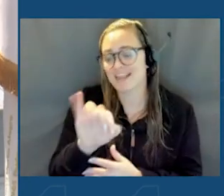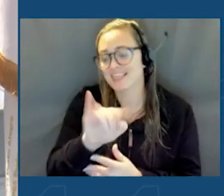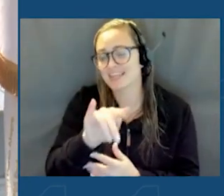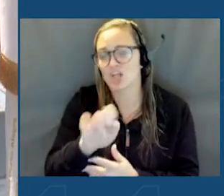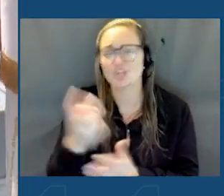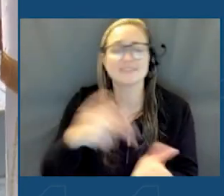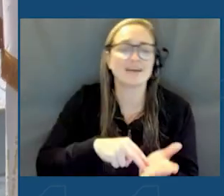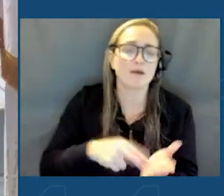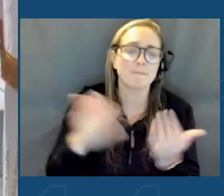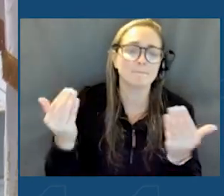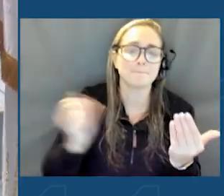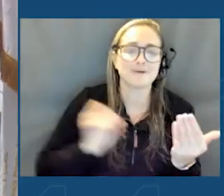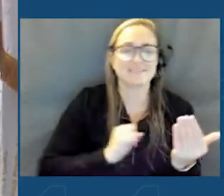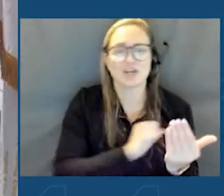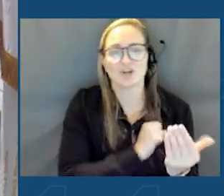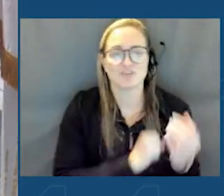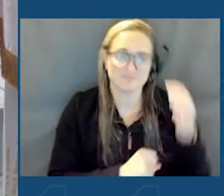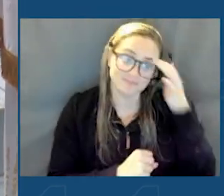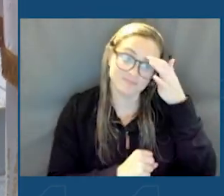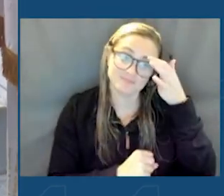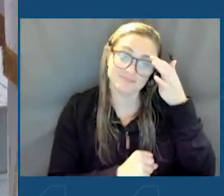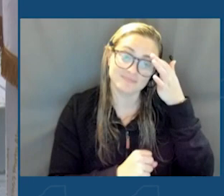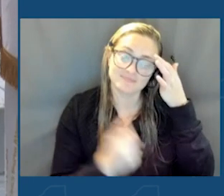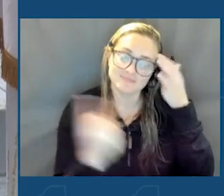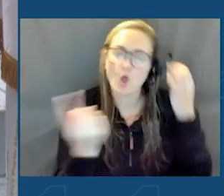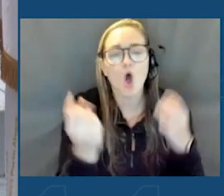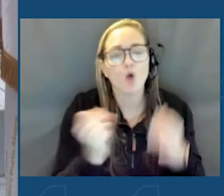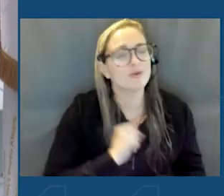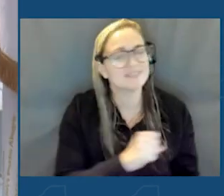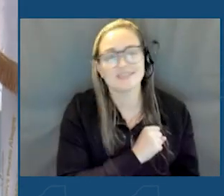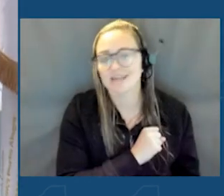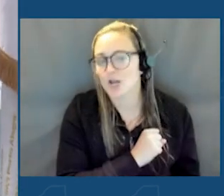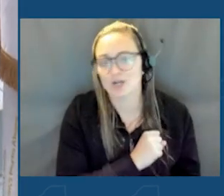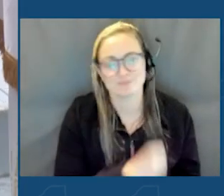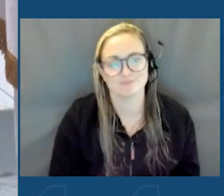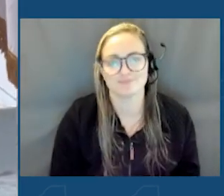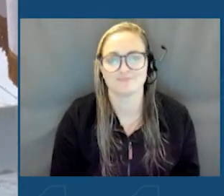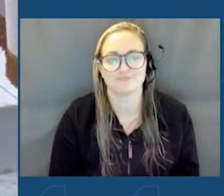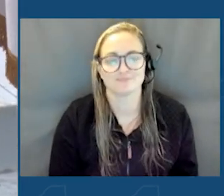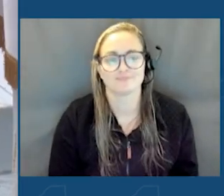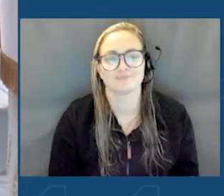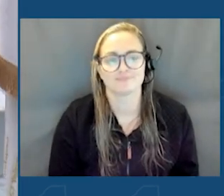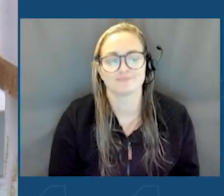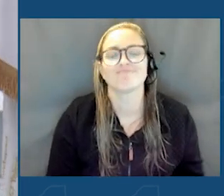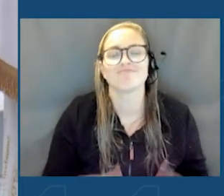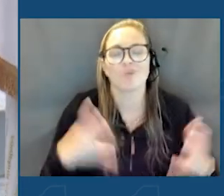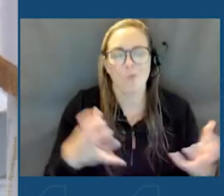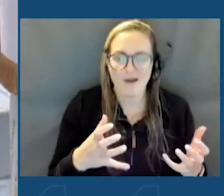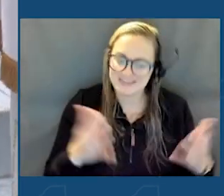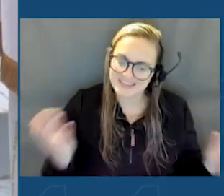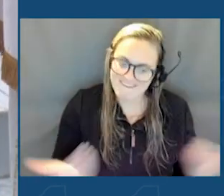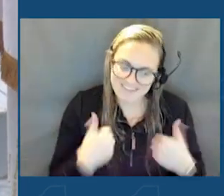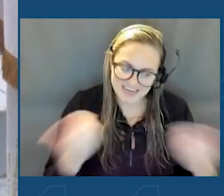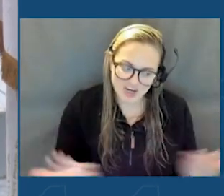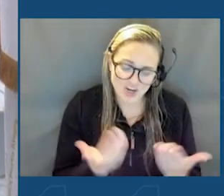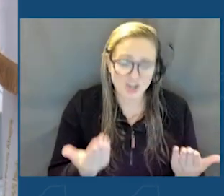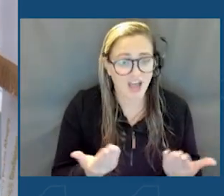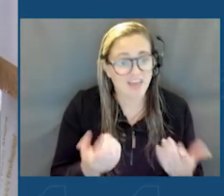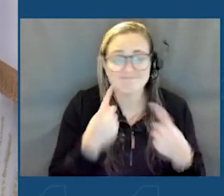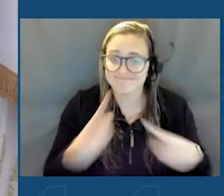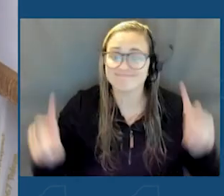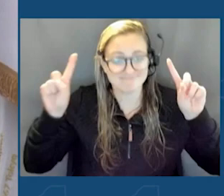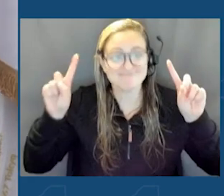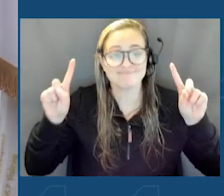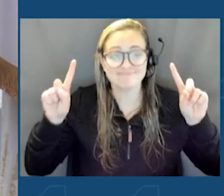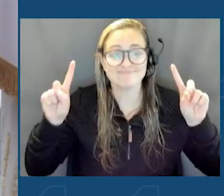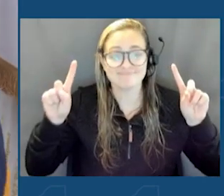our senator, always a senator, once a senator. She wanted us to bring it home, so we did. And we'll